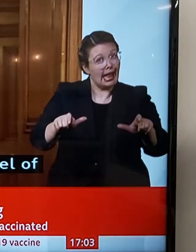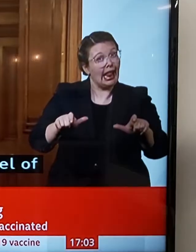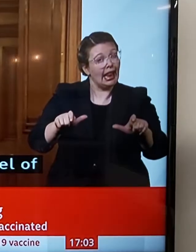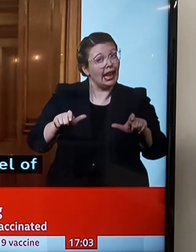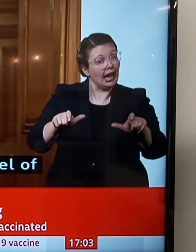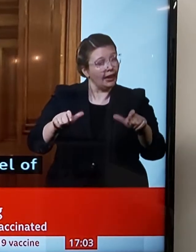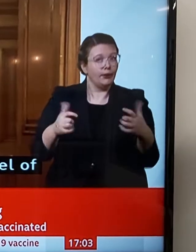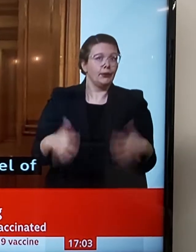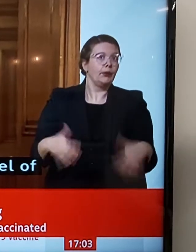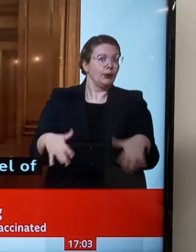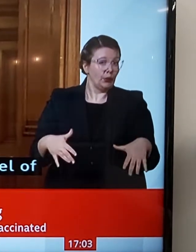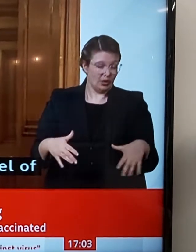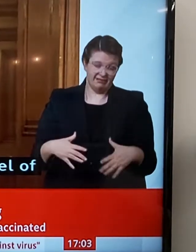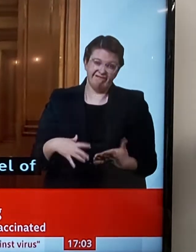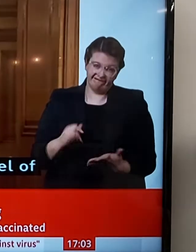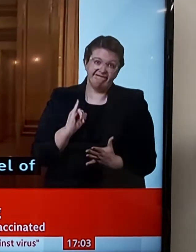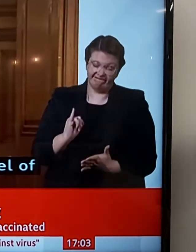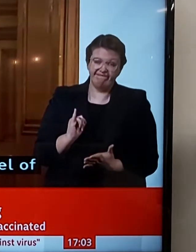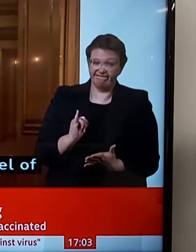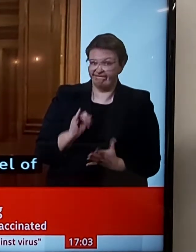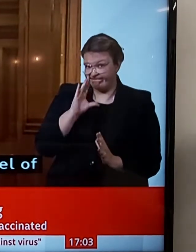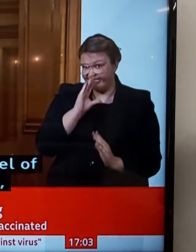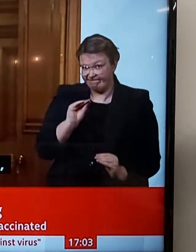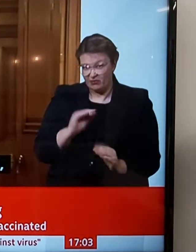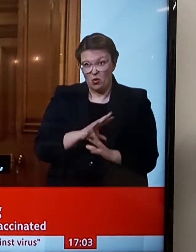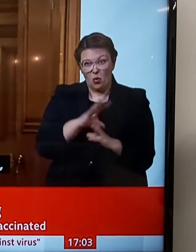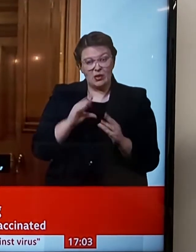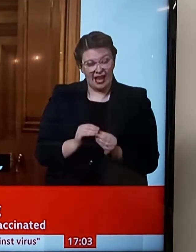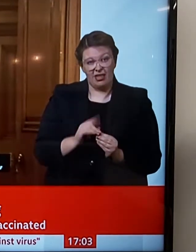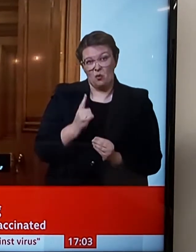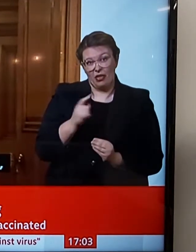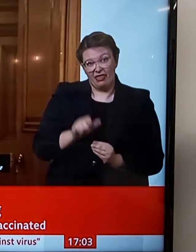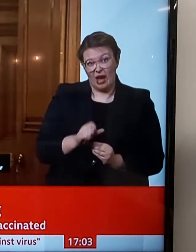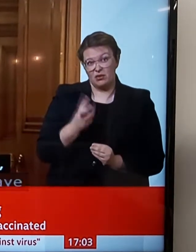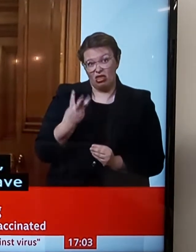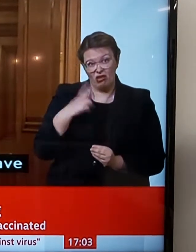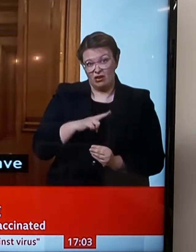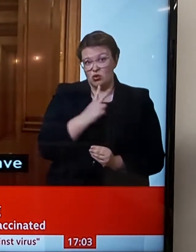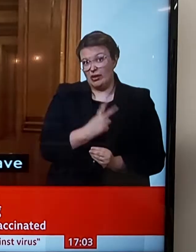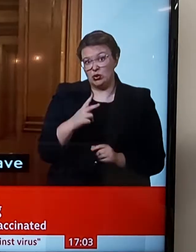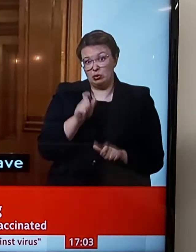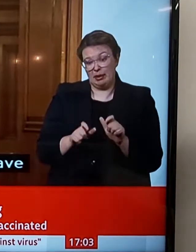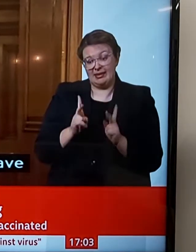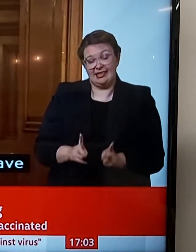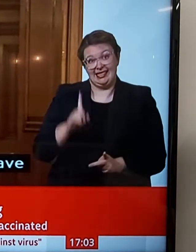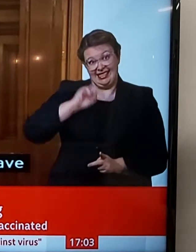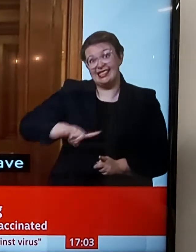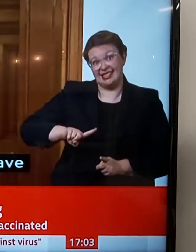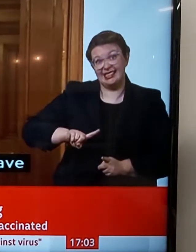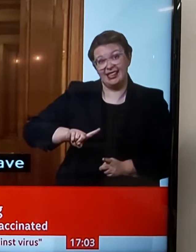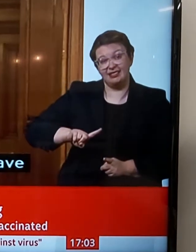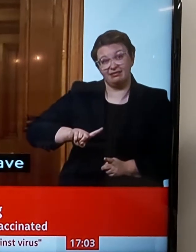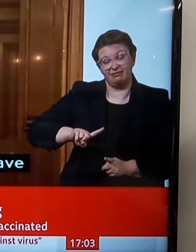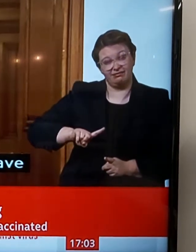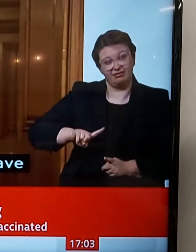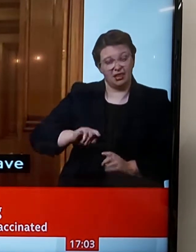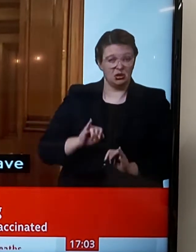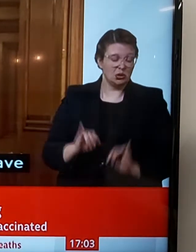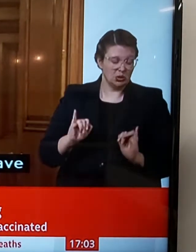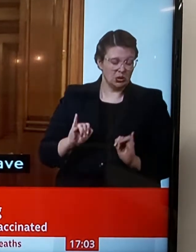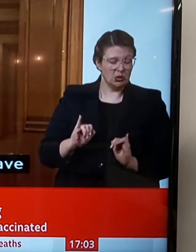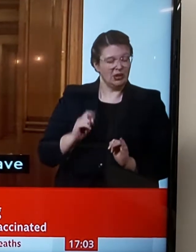say we've lost another 1,322 lives in the last 24 hours alone. Our hearts again